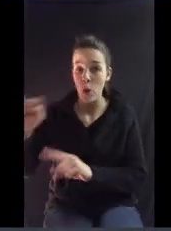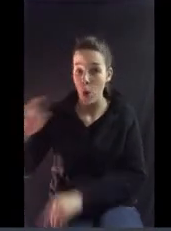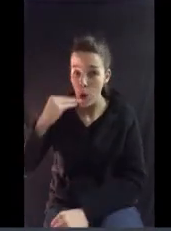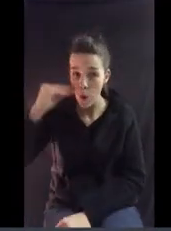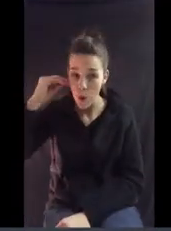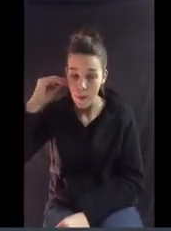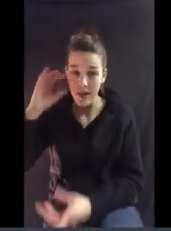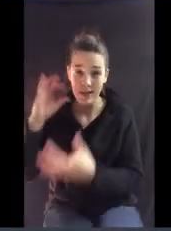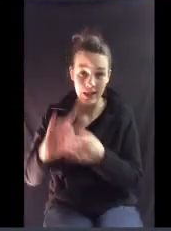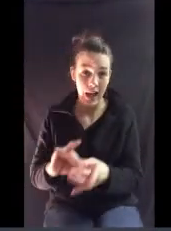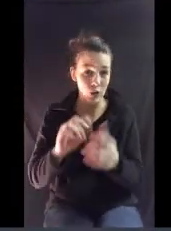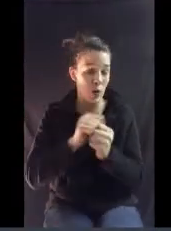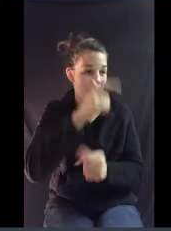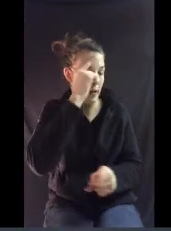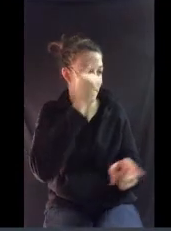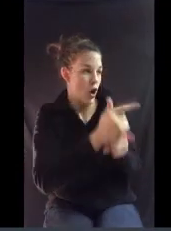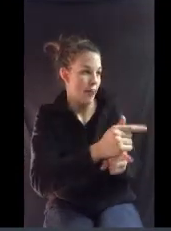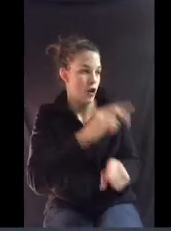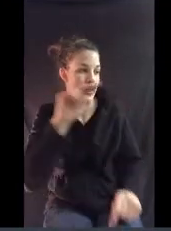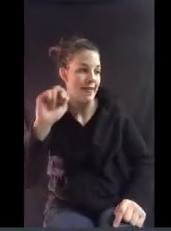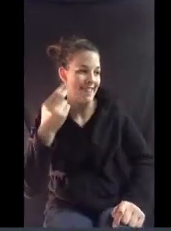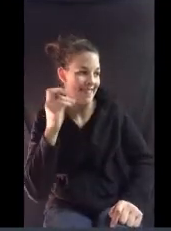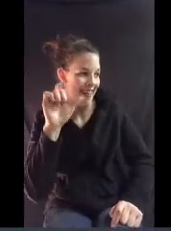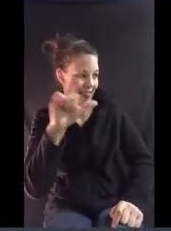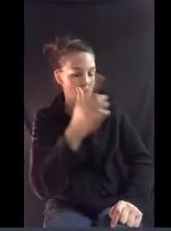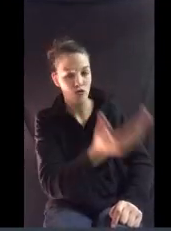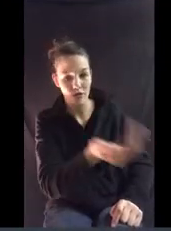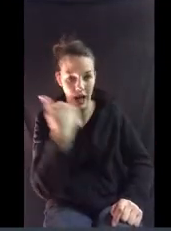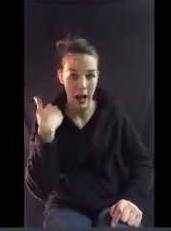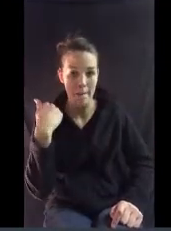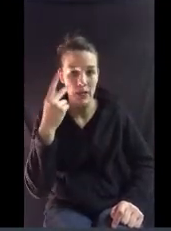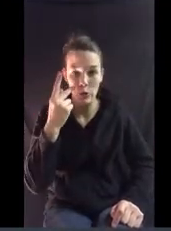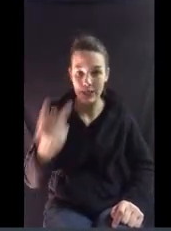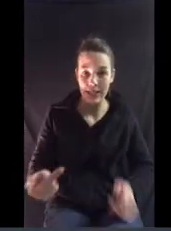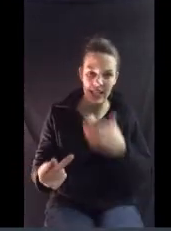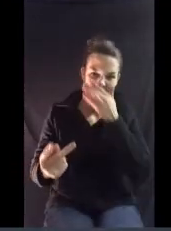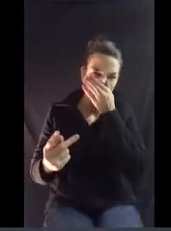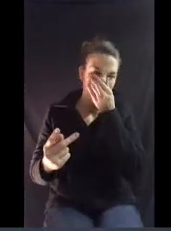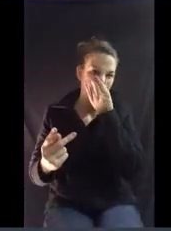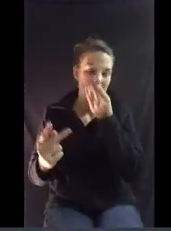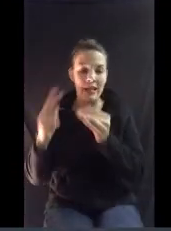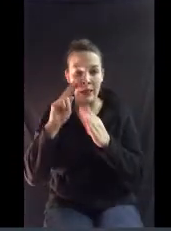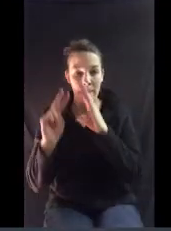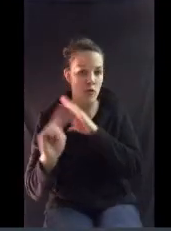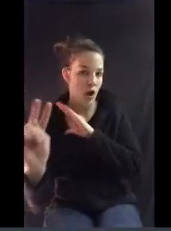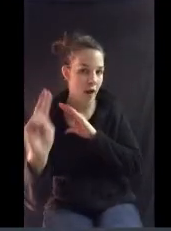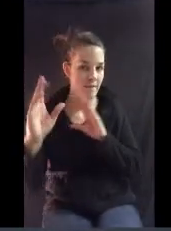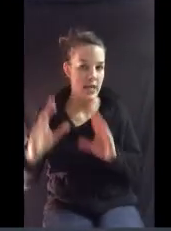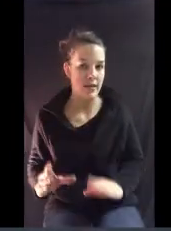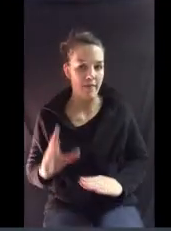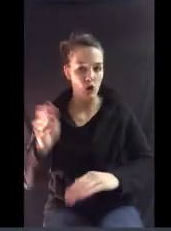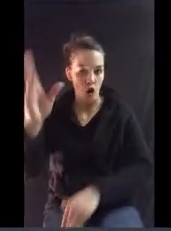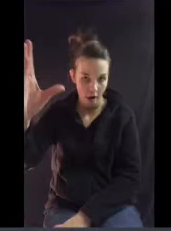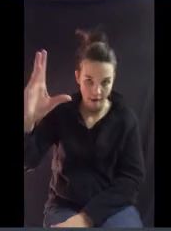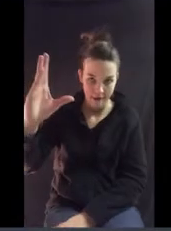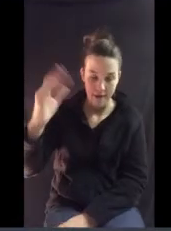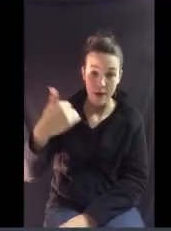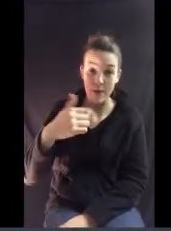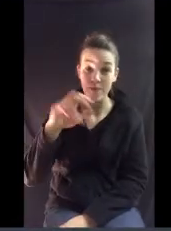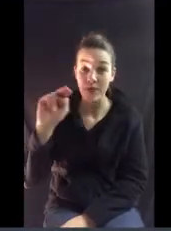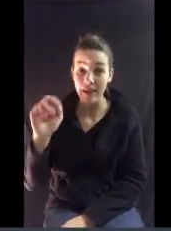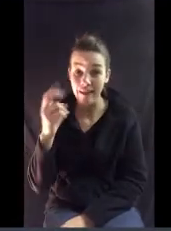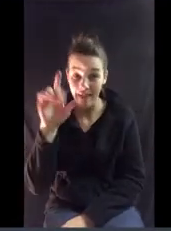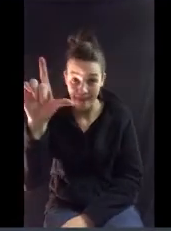immediately Philip goes home and he connects with his brother Nathanael to come and to see this prophet of